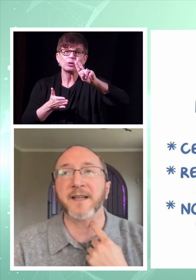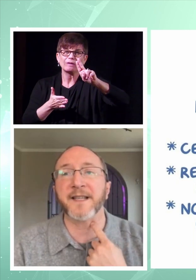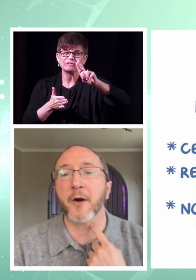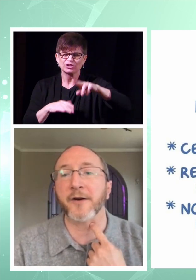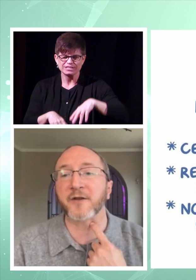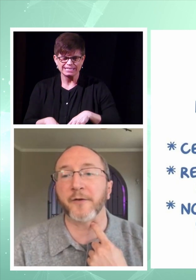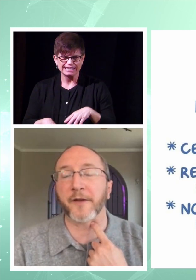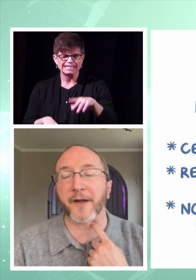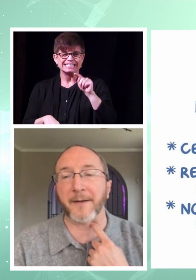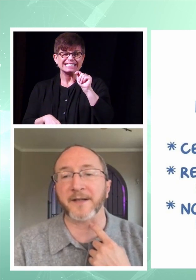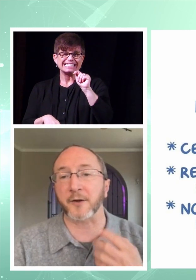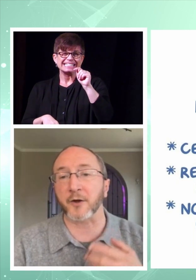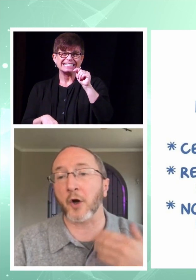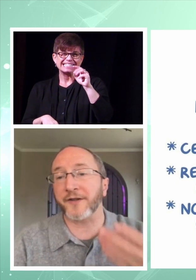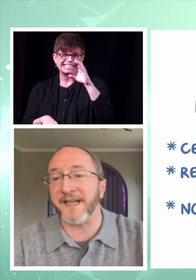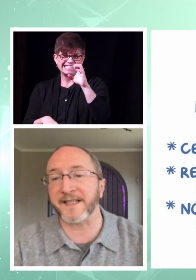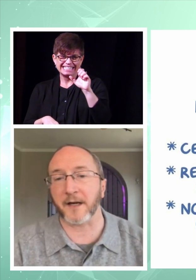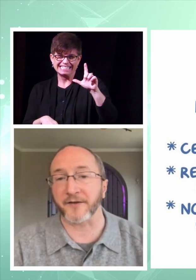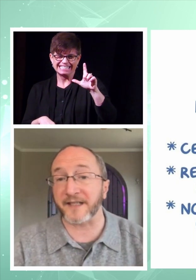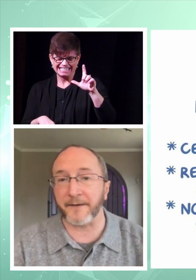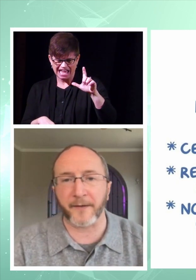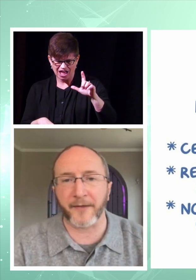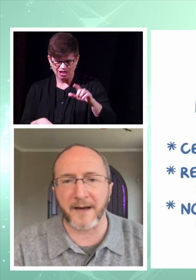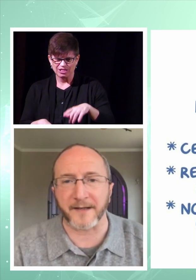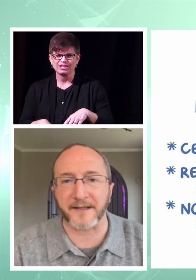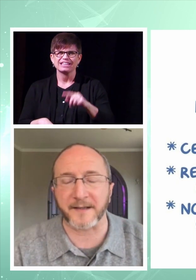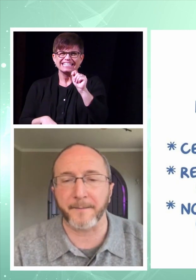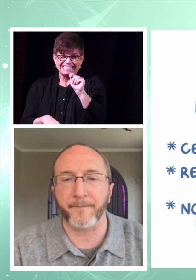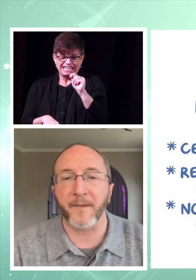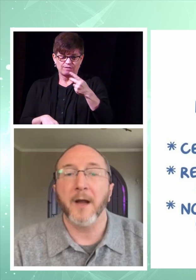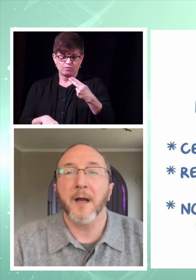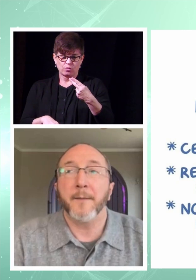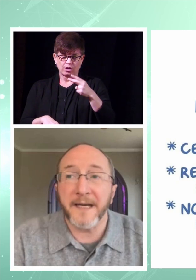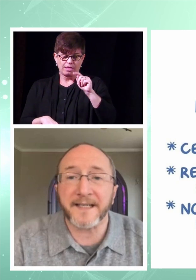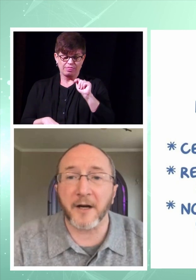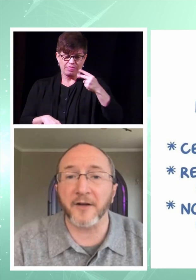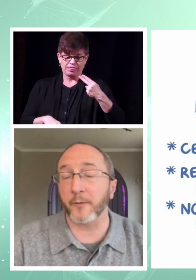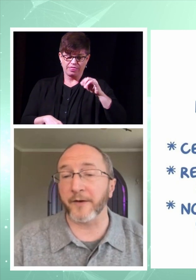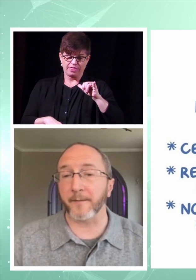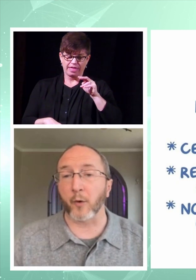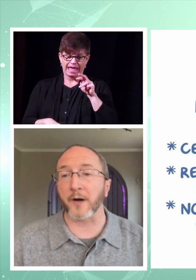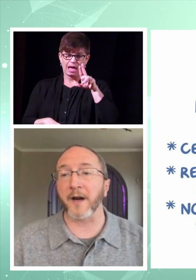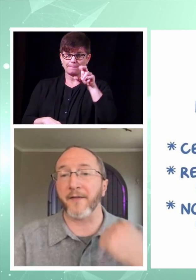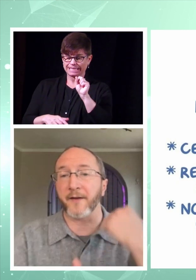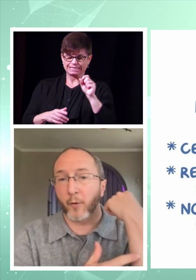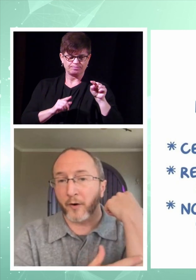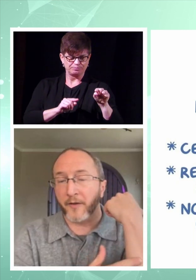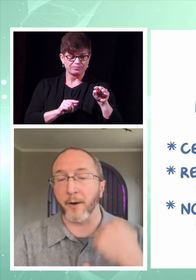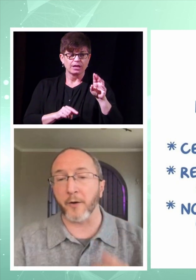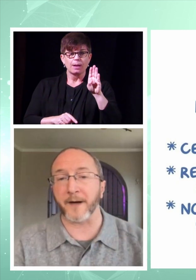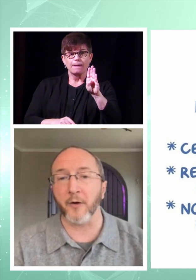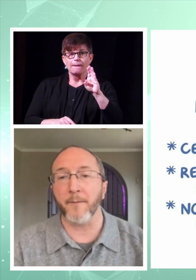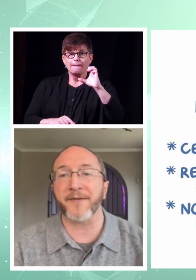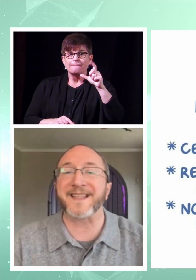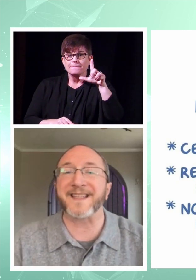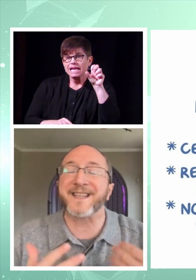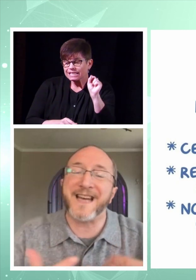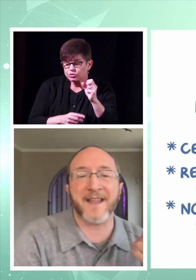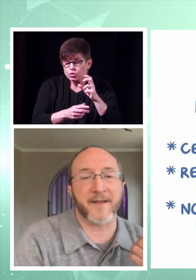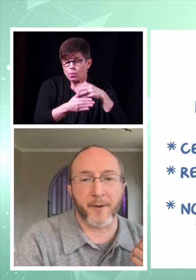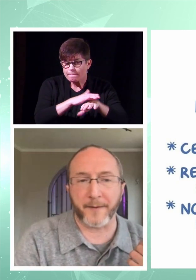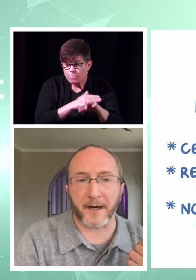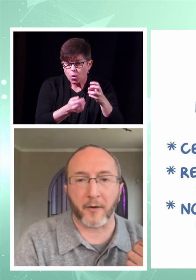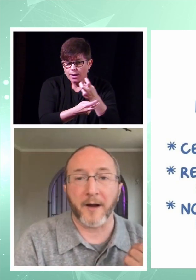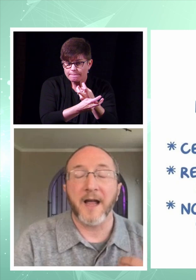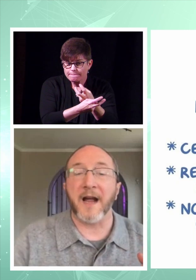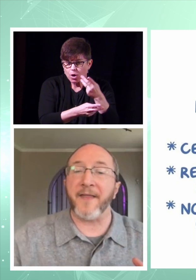And because they go to school in the thymus, they're called T cells, T for thymus. B cells, when they're born in the bone marrow, but they stay